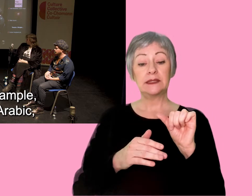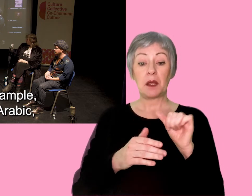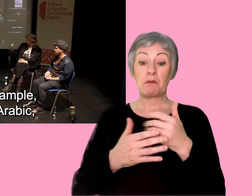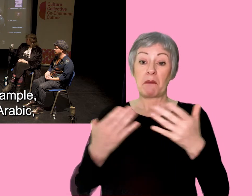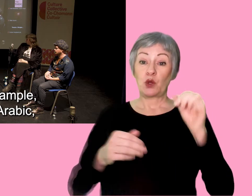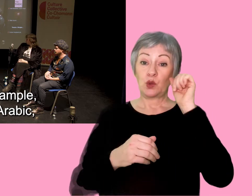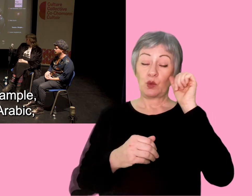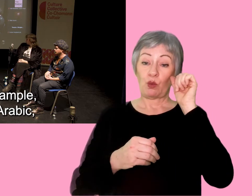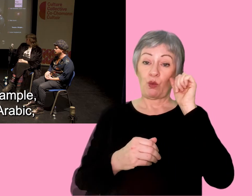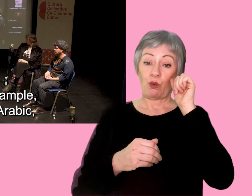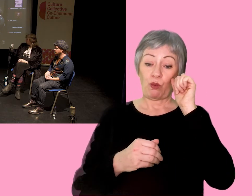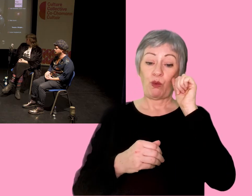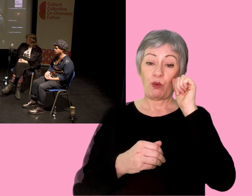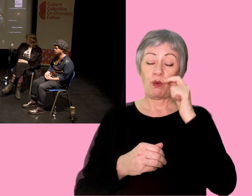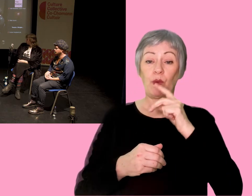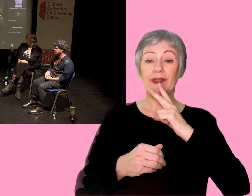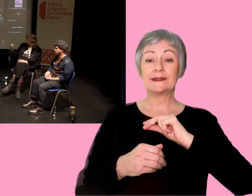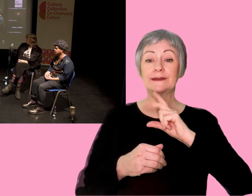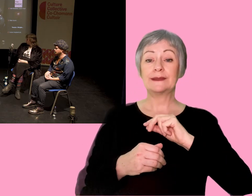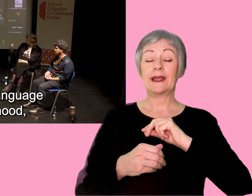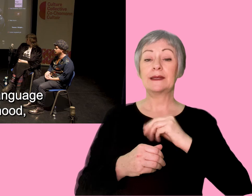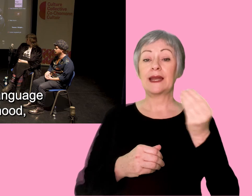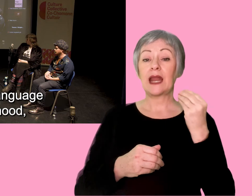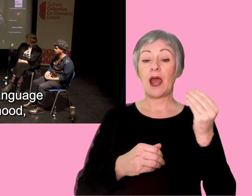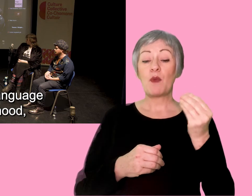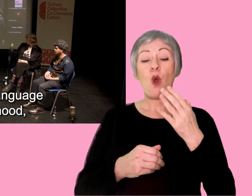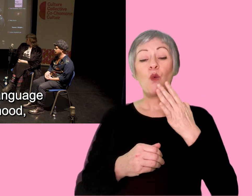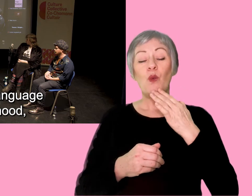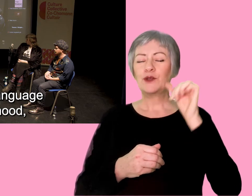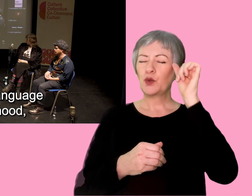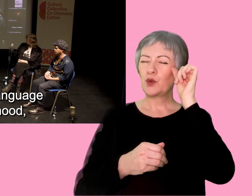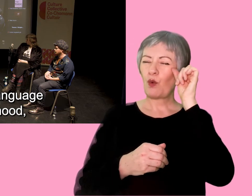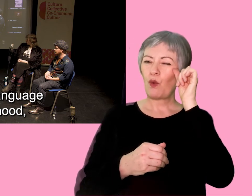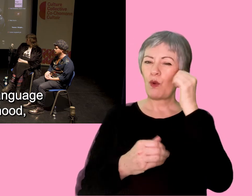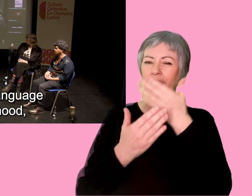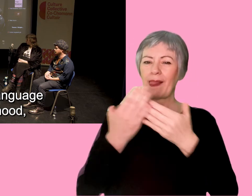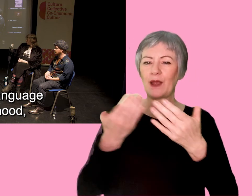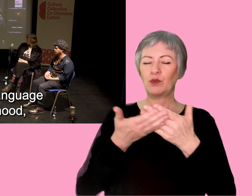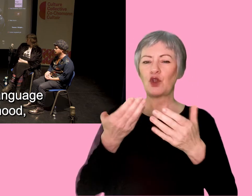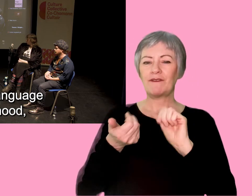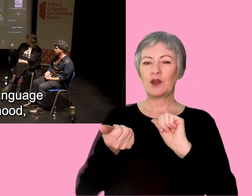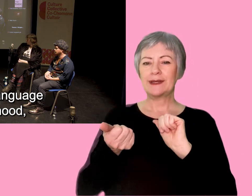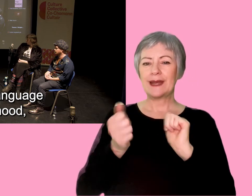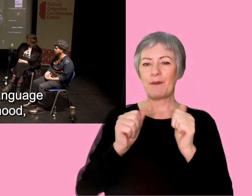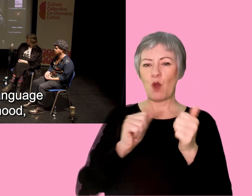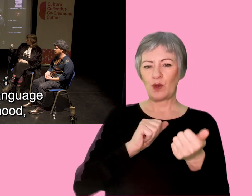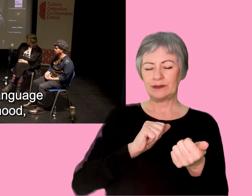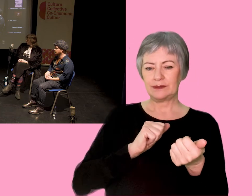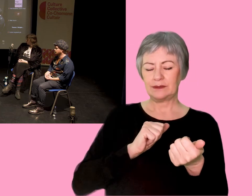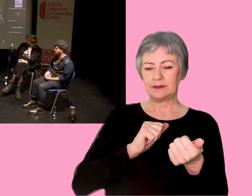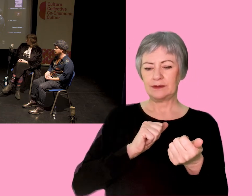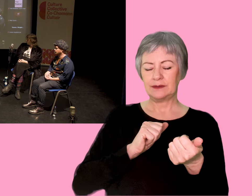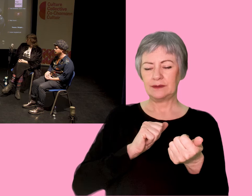there is a saying in Arabic said, when you know the language of your